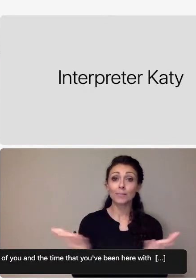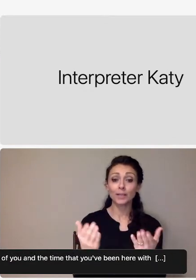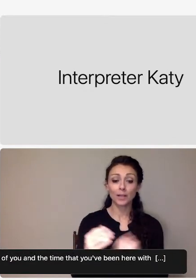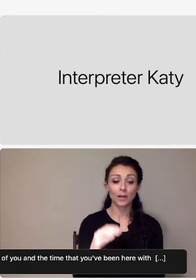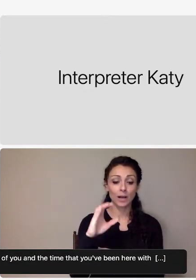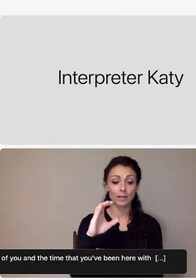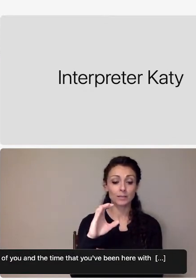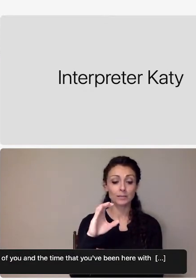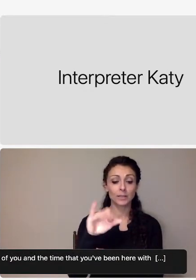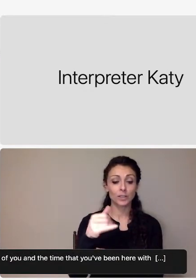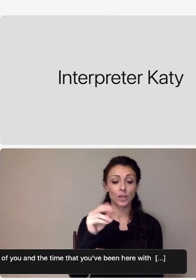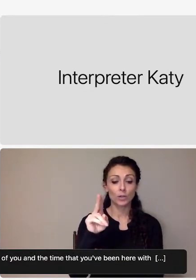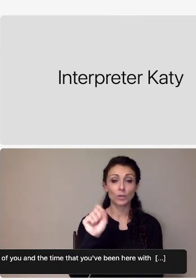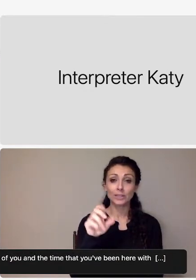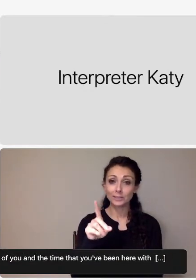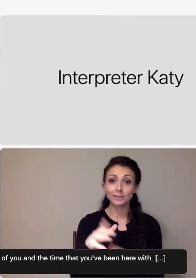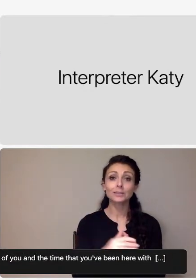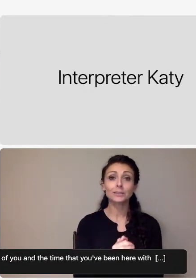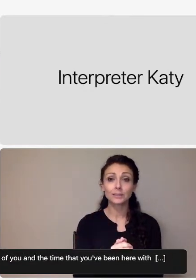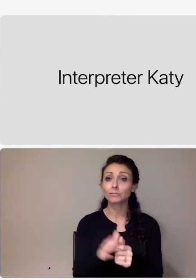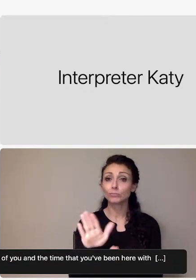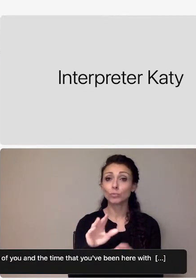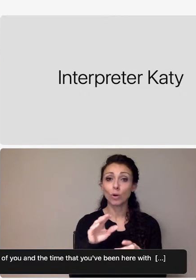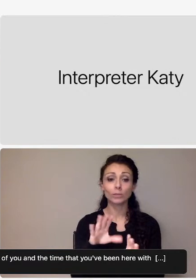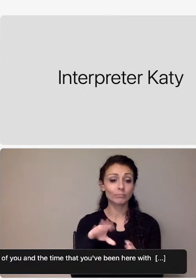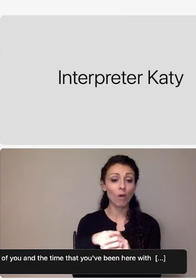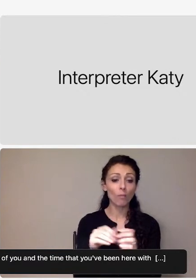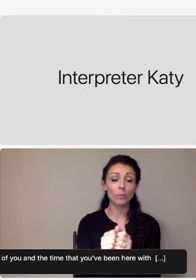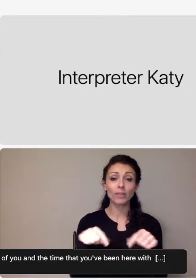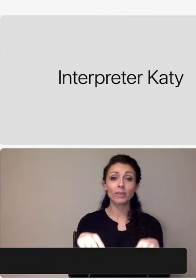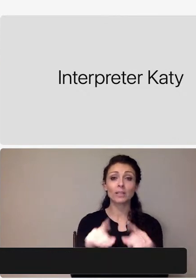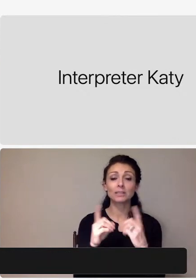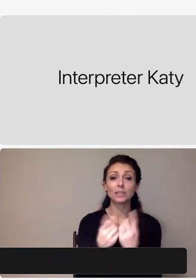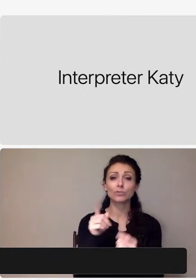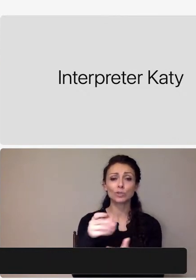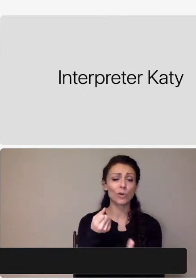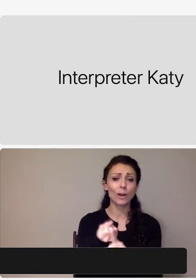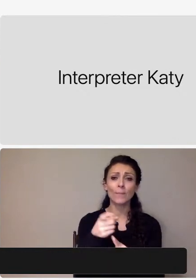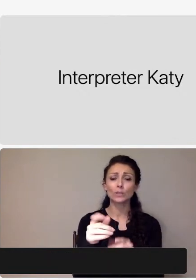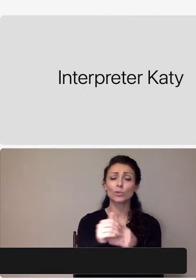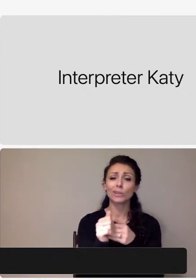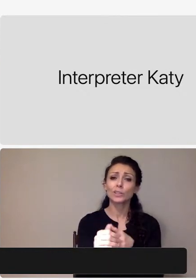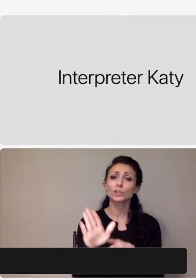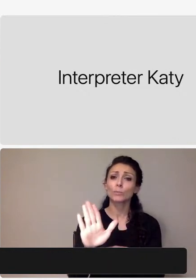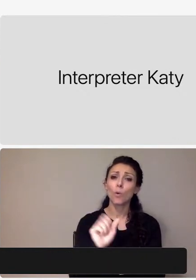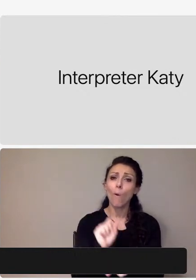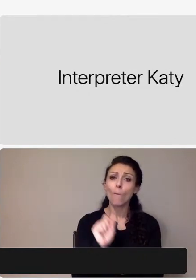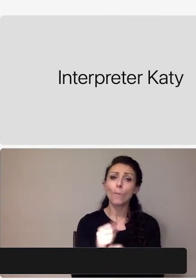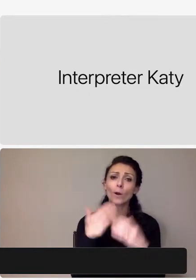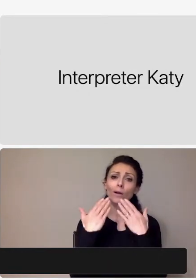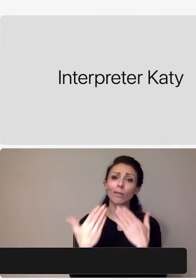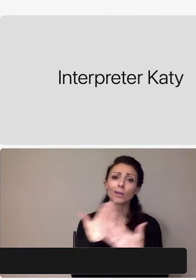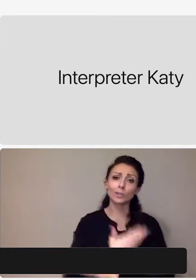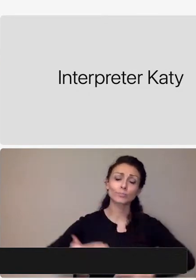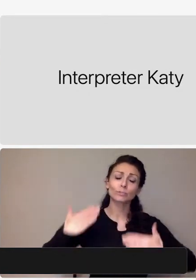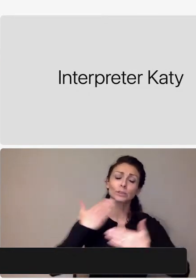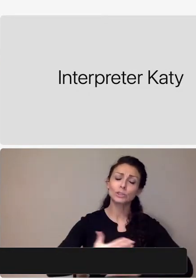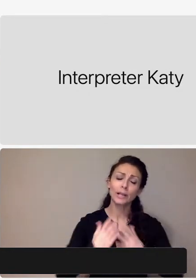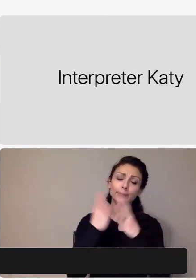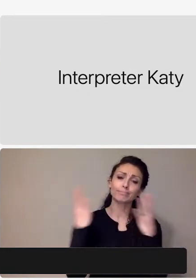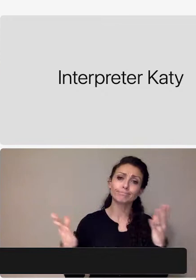uh with our district and uh i want to thank you for for your leadership and your work and uh much appreciated thank